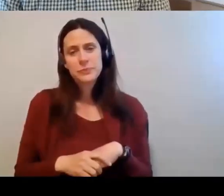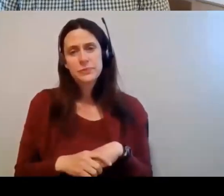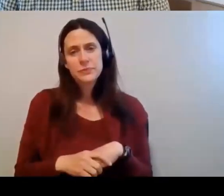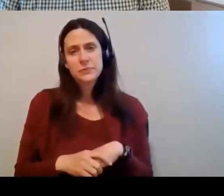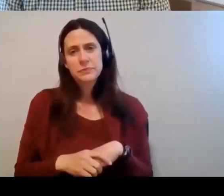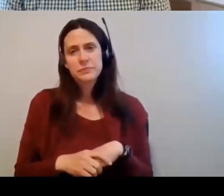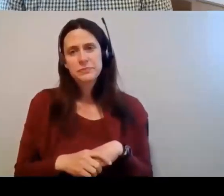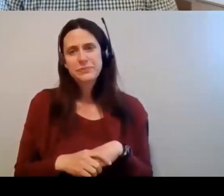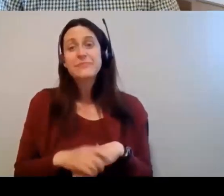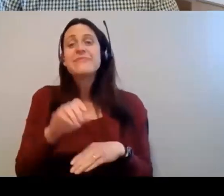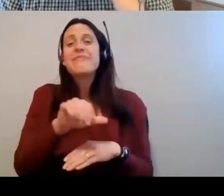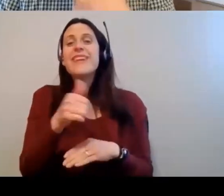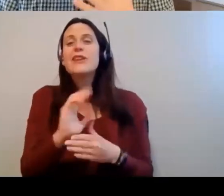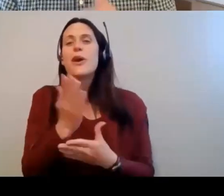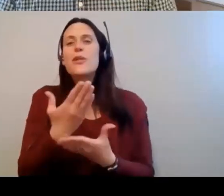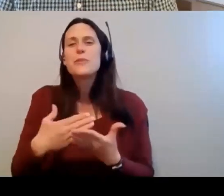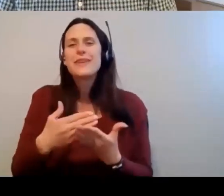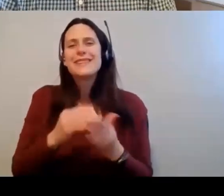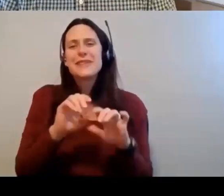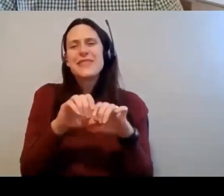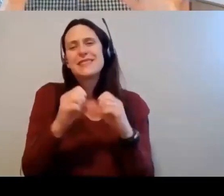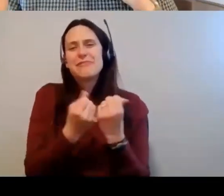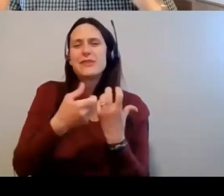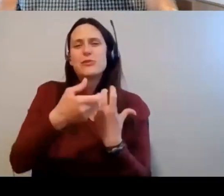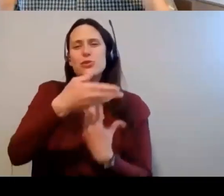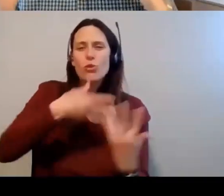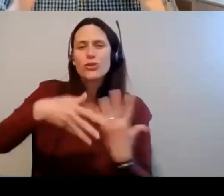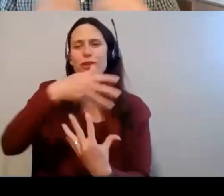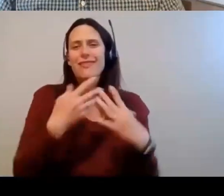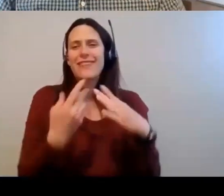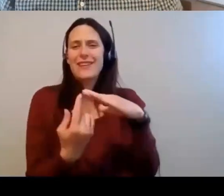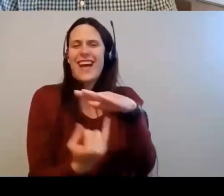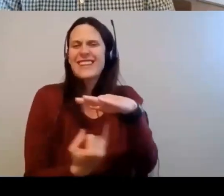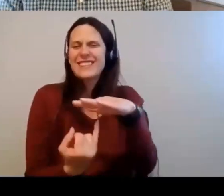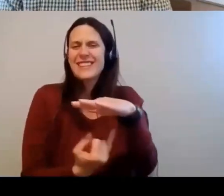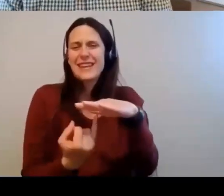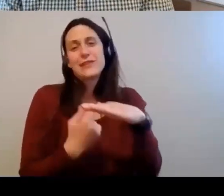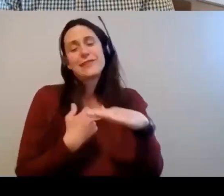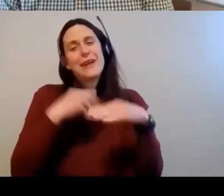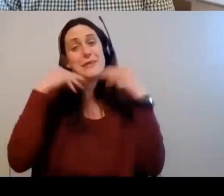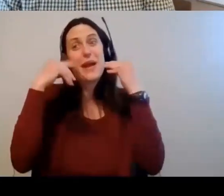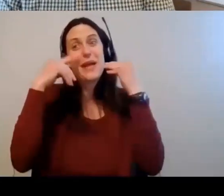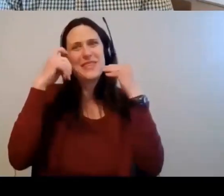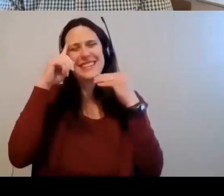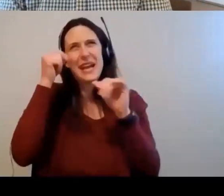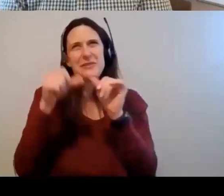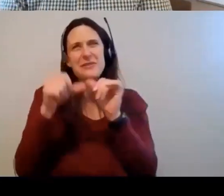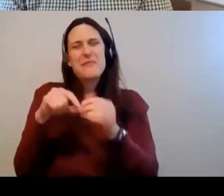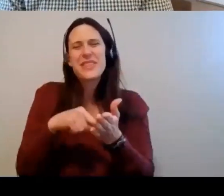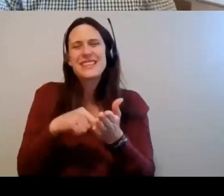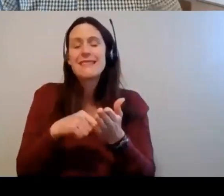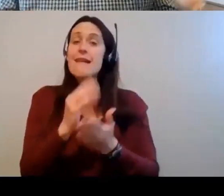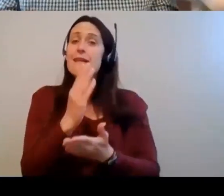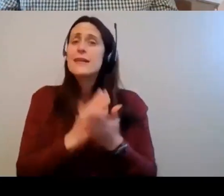One other piece of social isolation, I'm smiling because it just makes me think a lot about it. Some families are